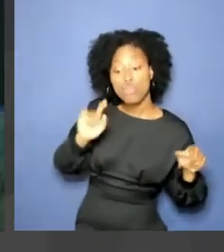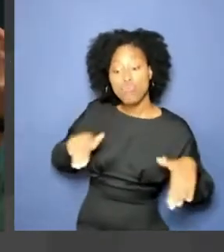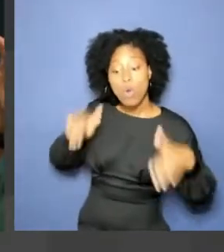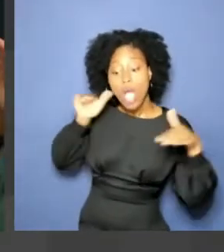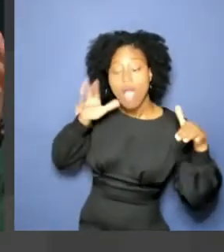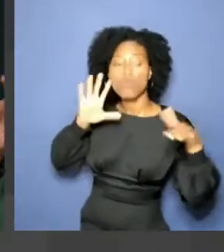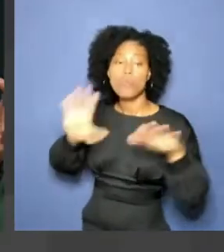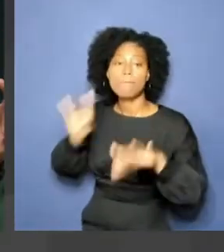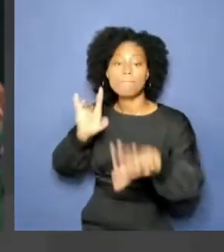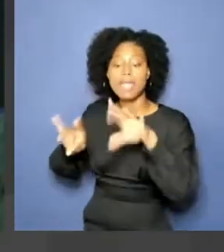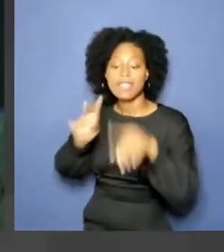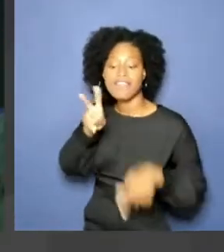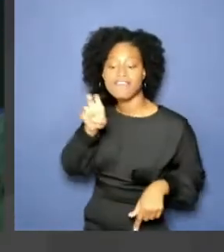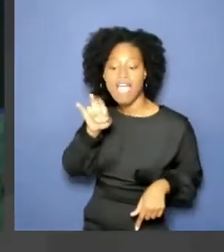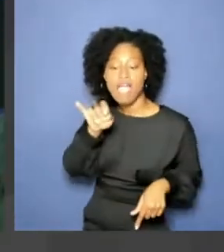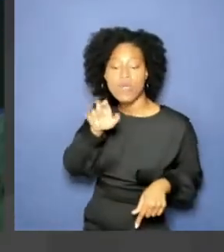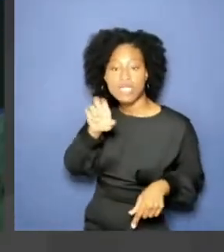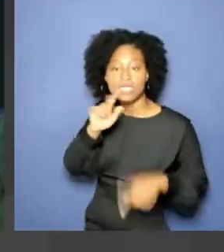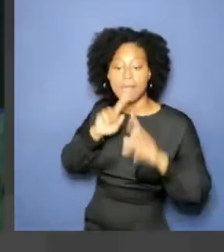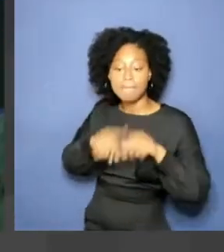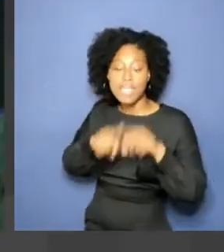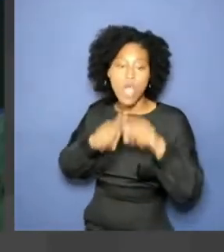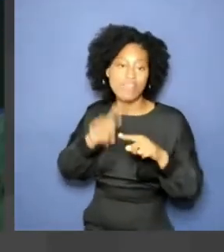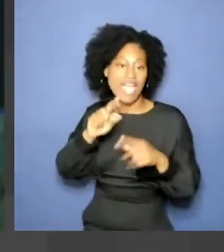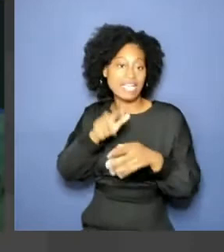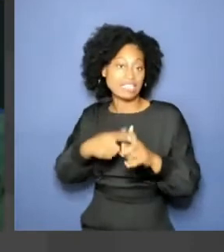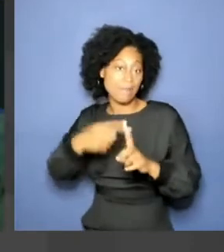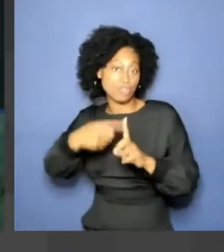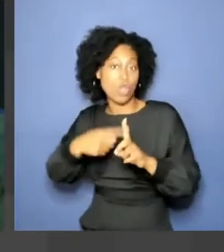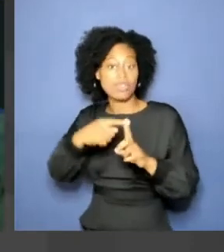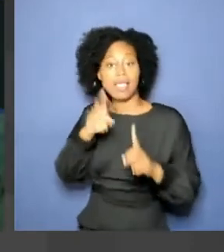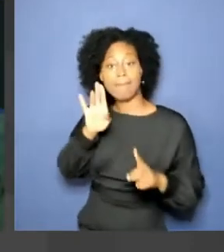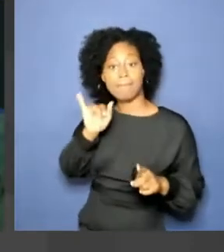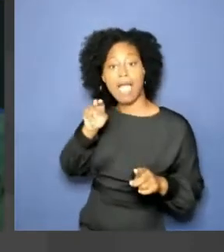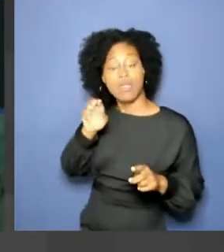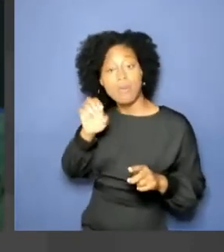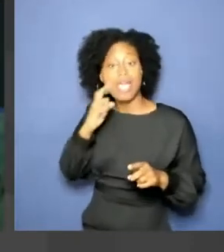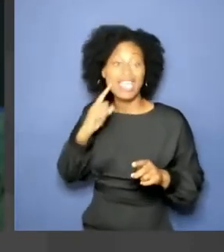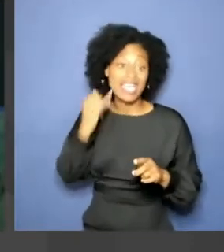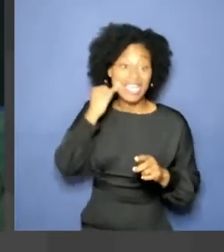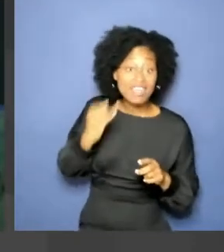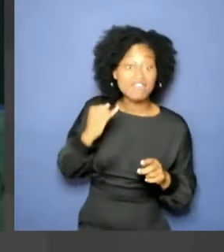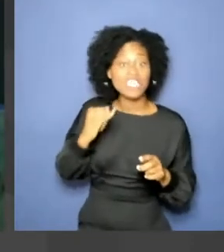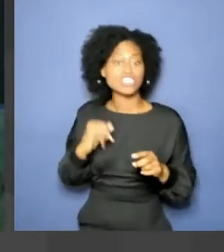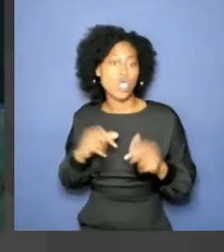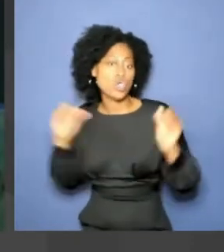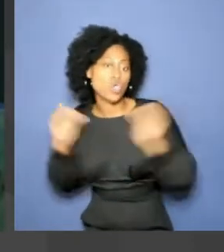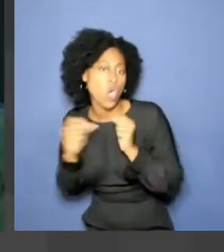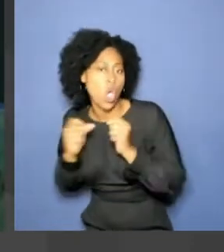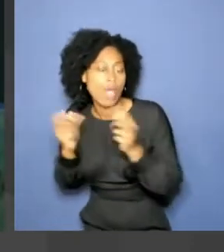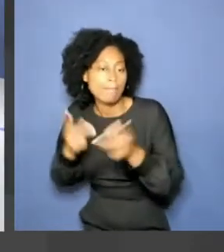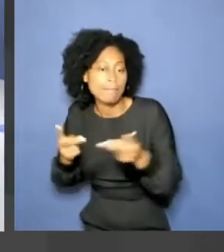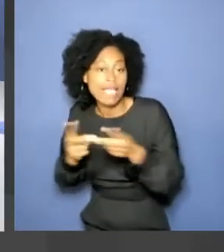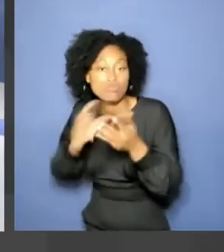the temperature in the biome it grows up in. So, for example, if it grows up in a really cold place, it's going to turn into a snowy